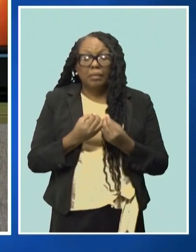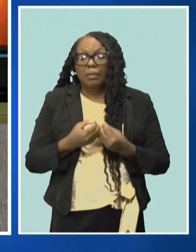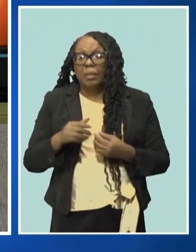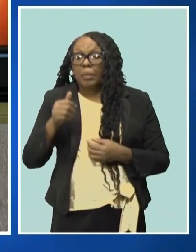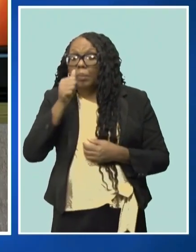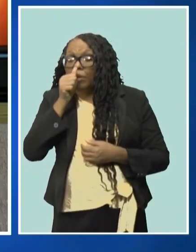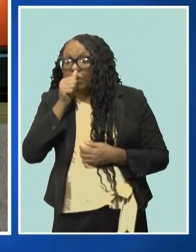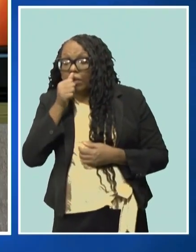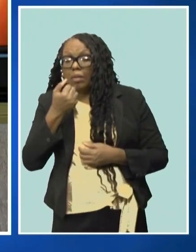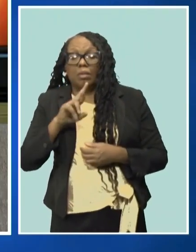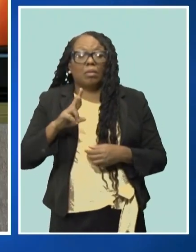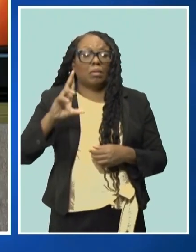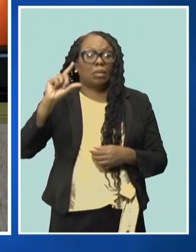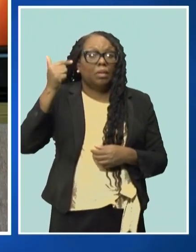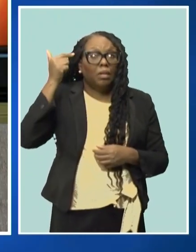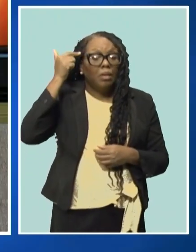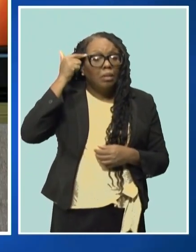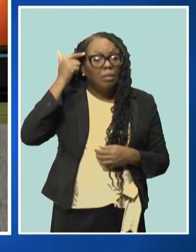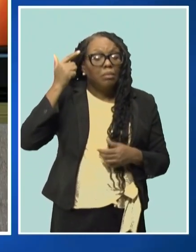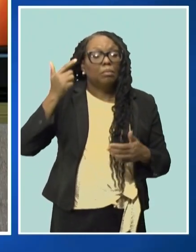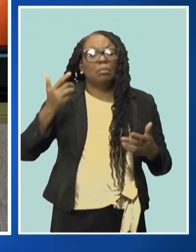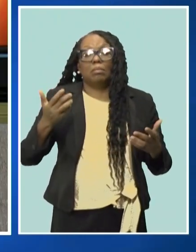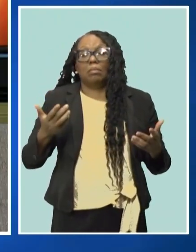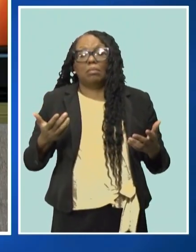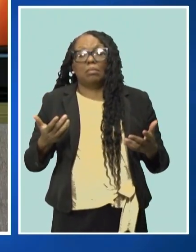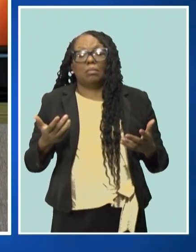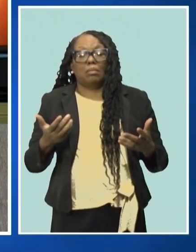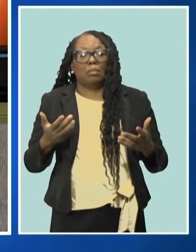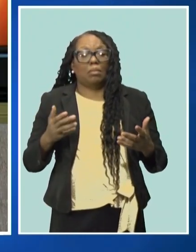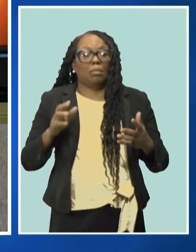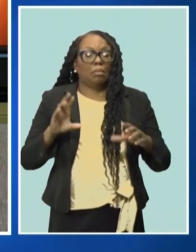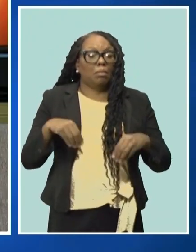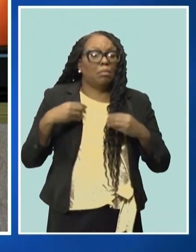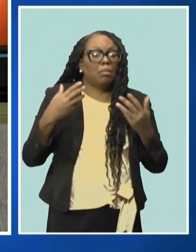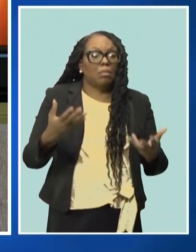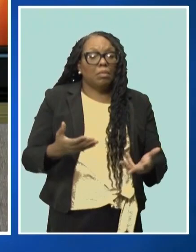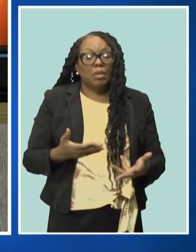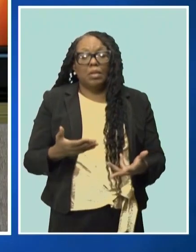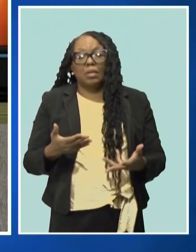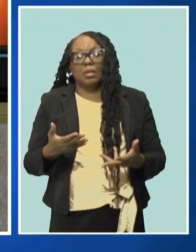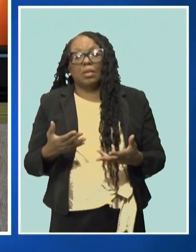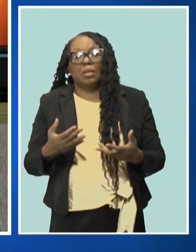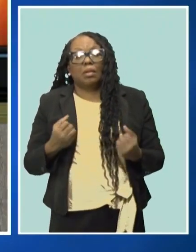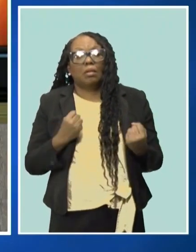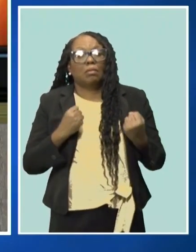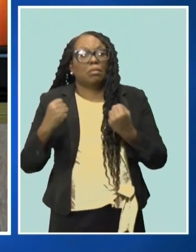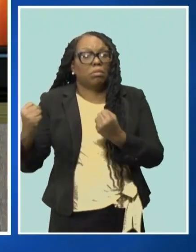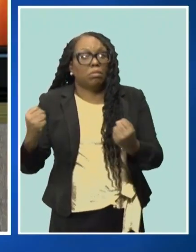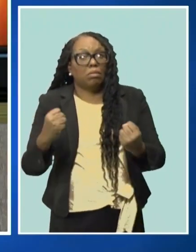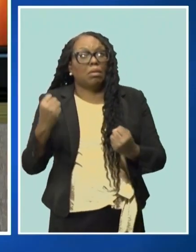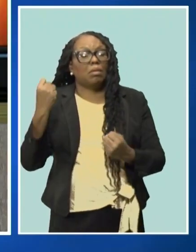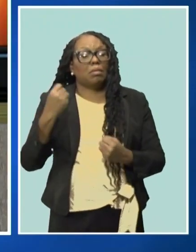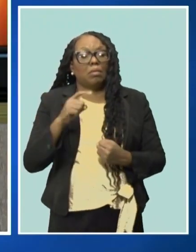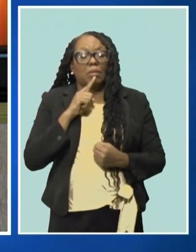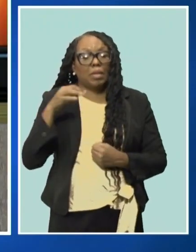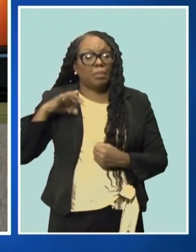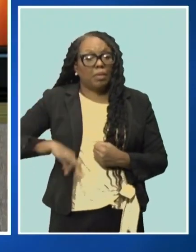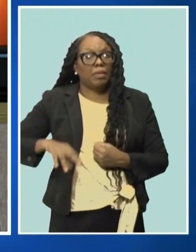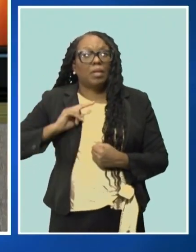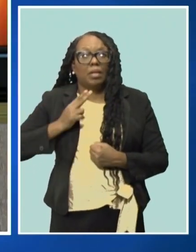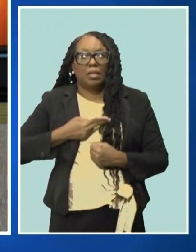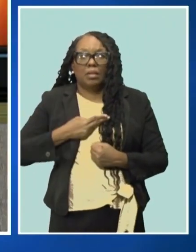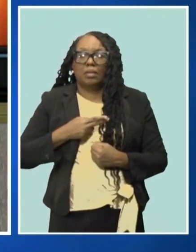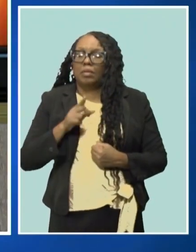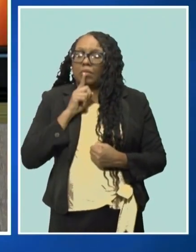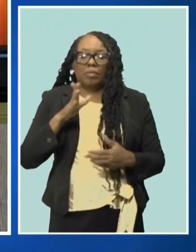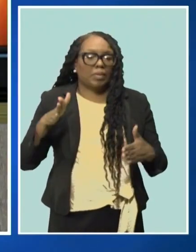in the process of providing transport that is more suitable for our pockets, we have to jump and